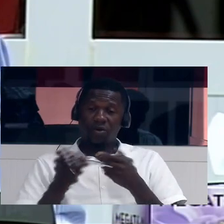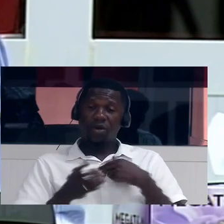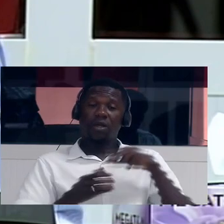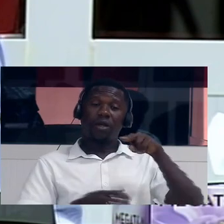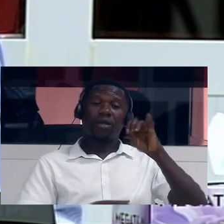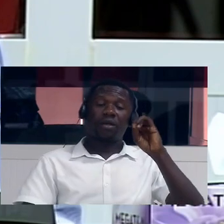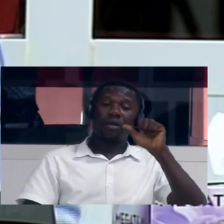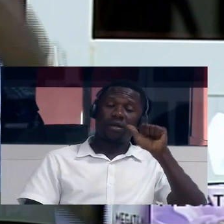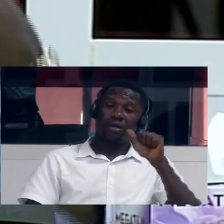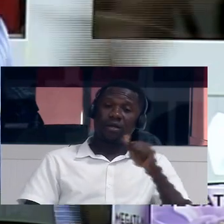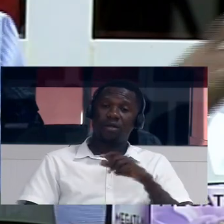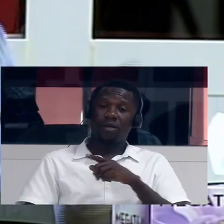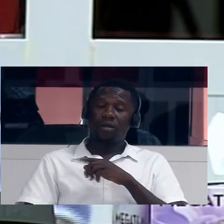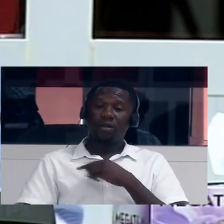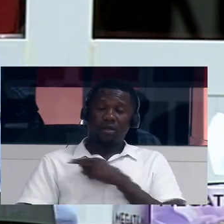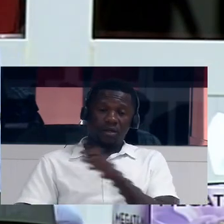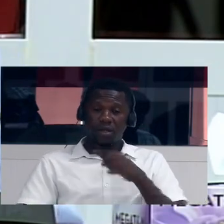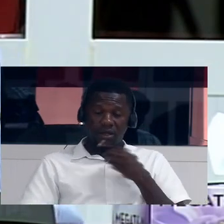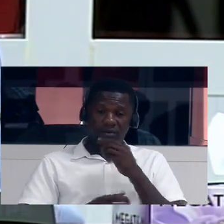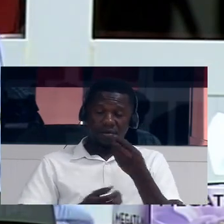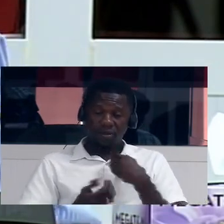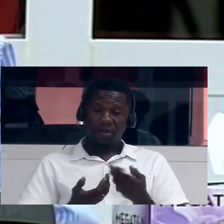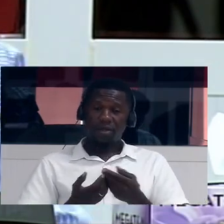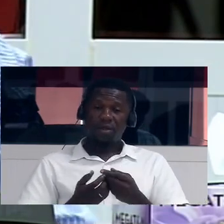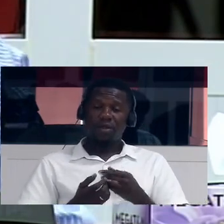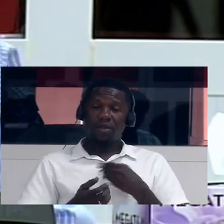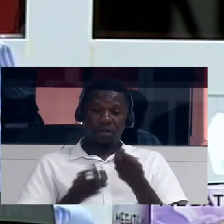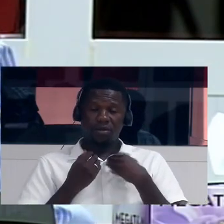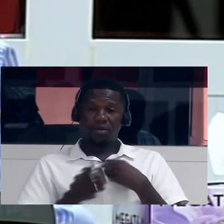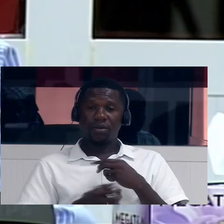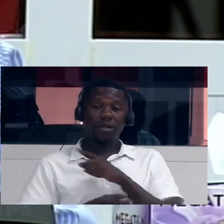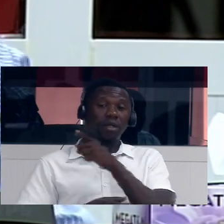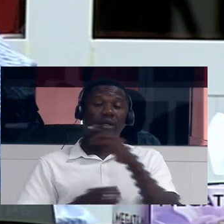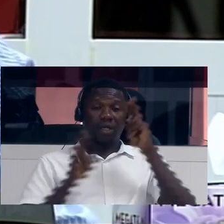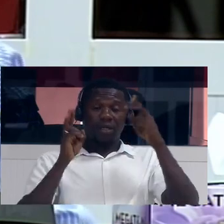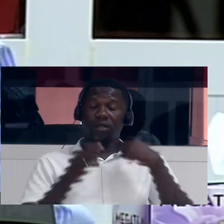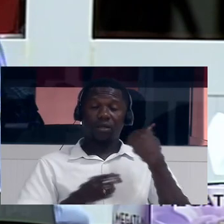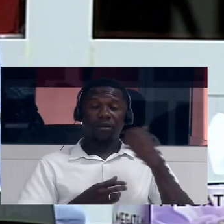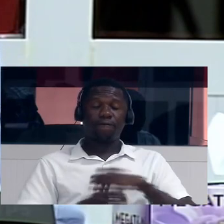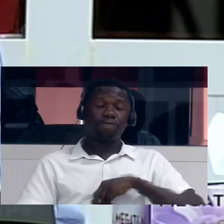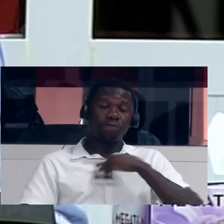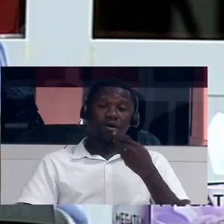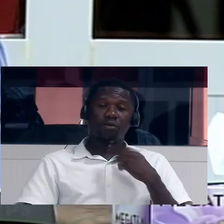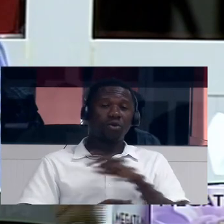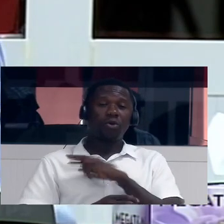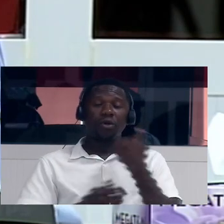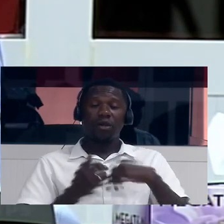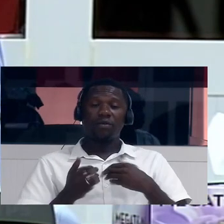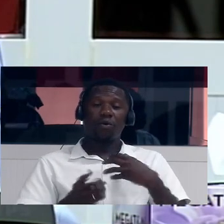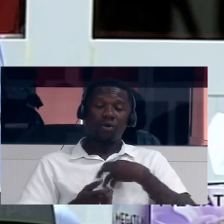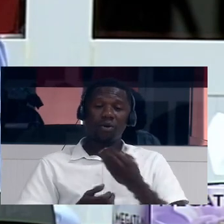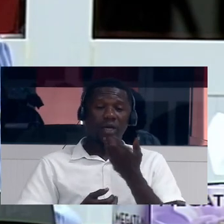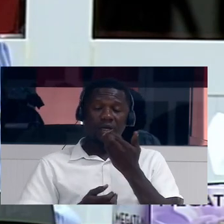NIA. They've named me until they said to me, "Side of the mer, so new if you pass the door, they now go leka leka ambi." I don't eat. I don't want to